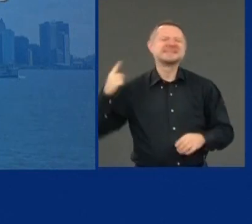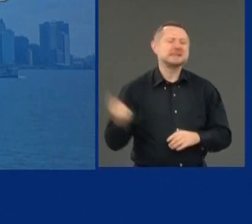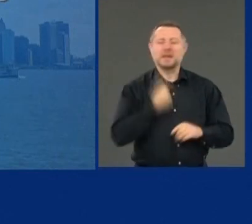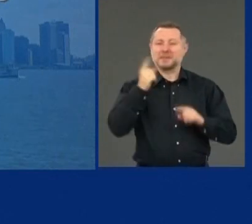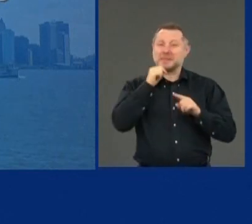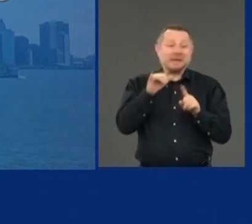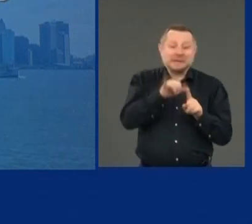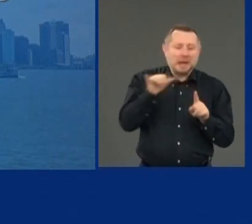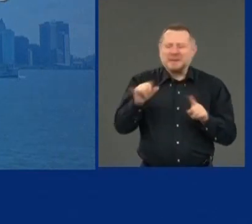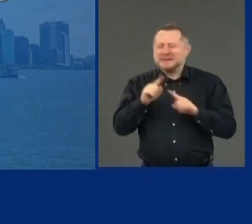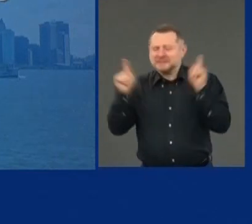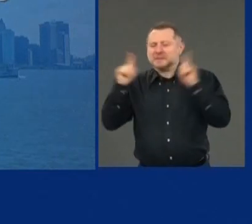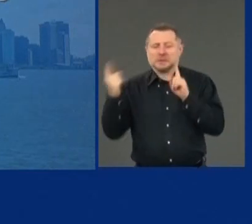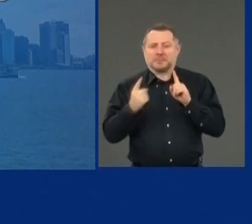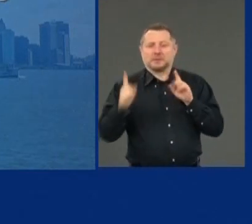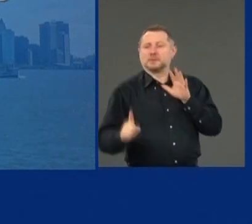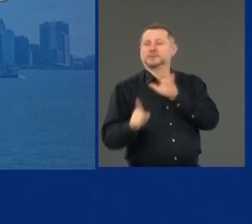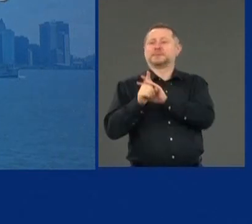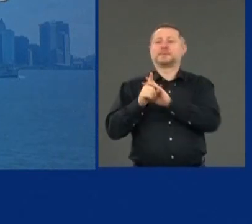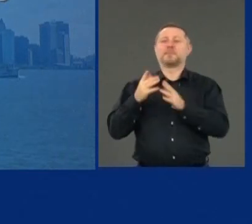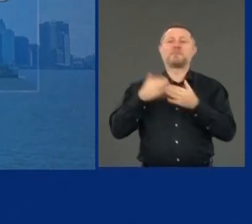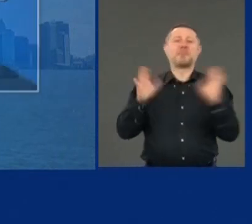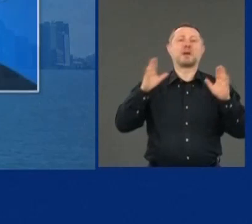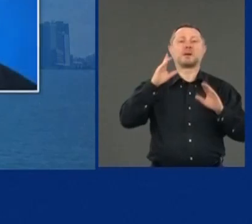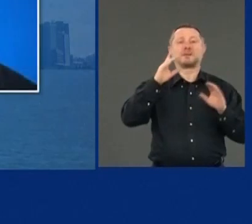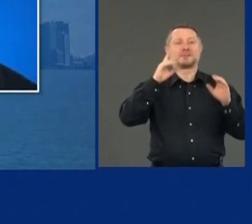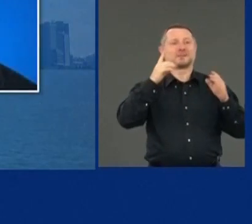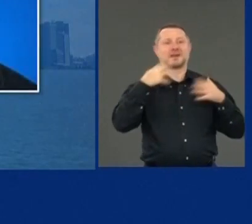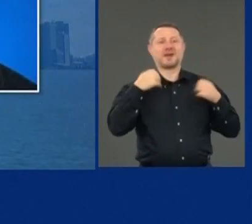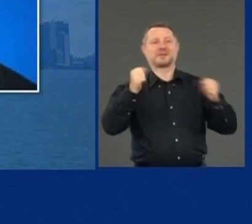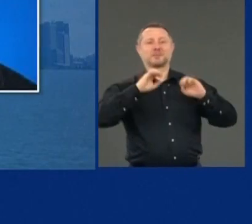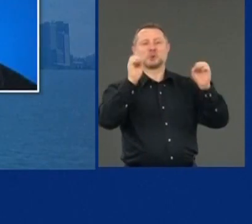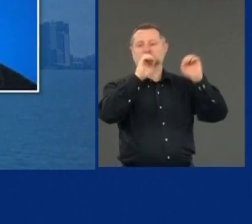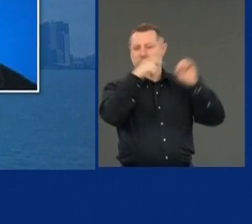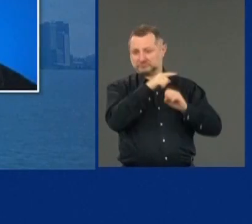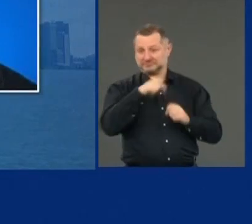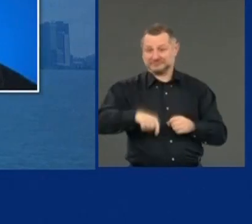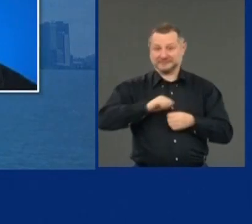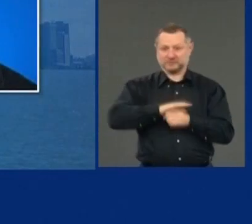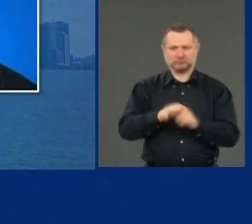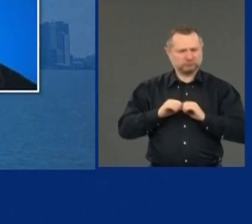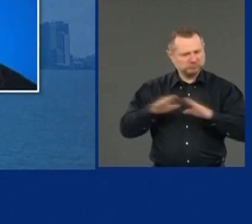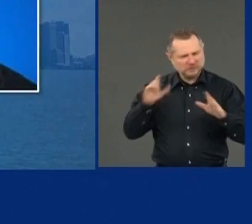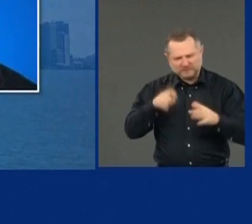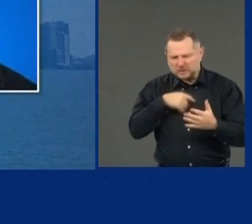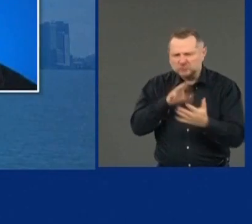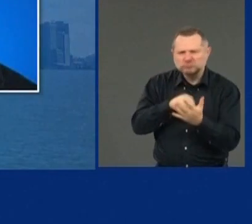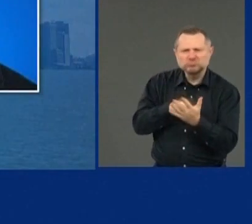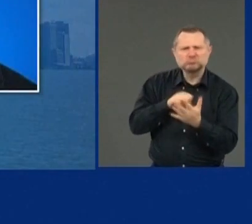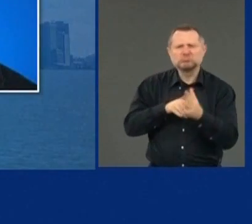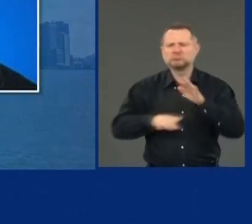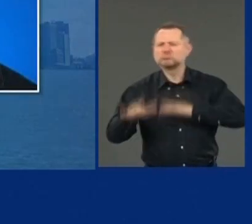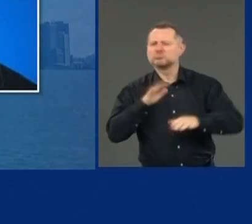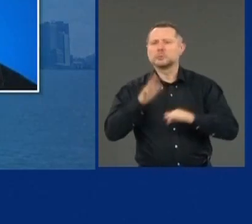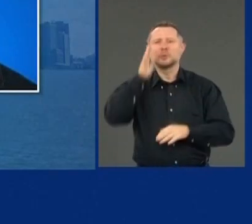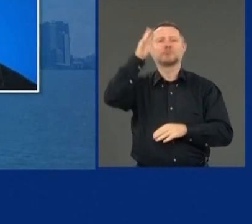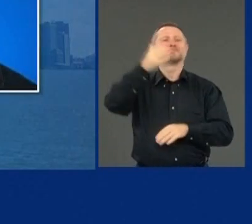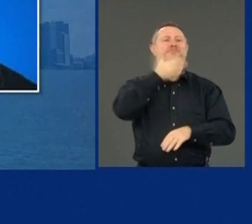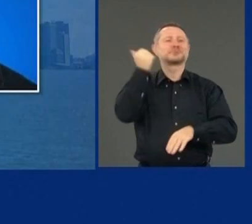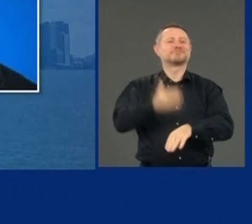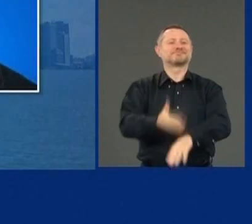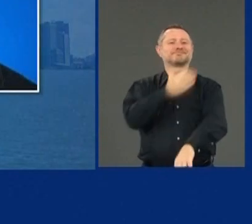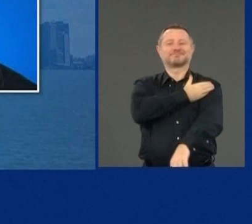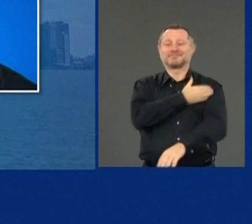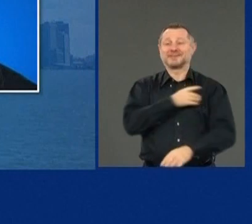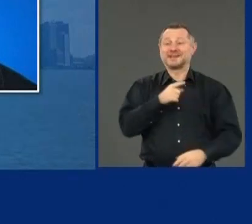public health emergency. Learn from this, build back better. We asked Eric Schmidt who is the former CEO, executive